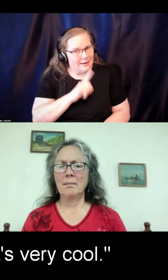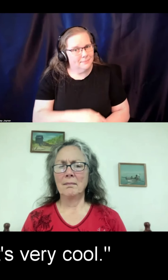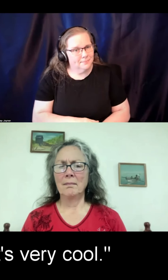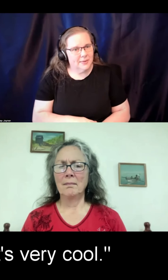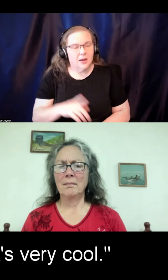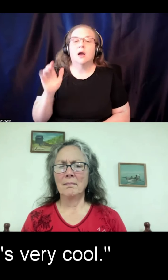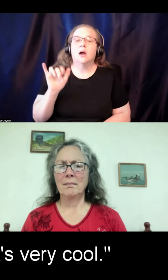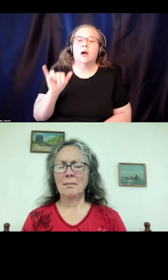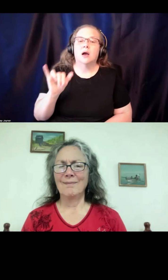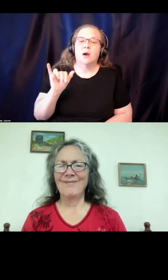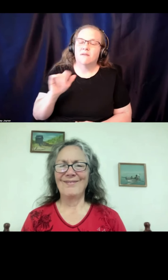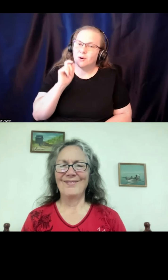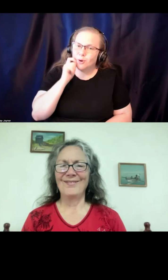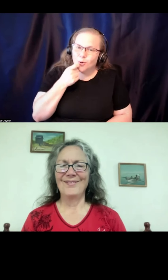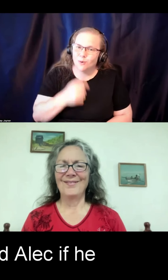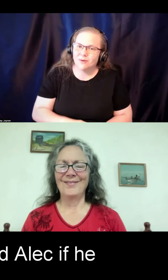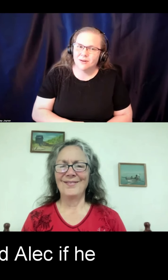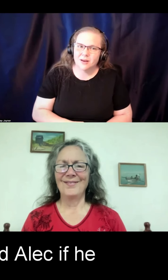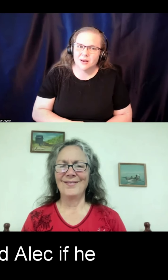he said, "Oh, that's very cool." And he said,